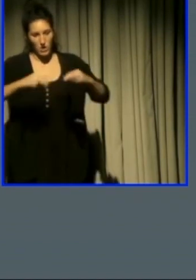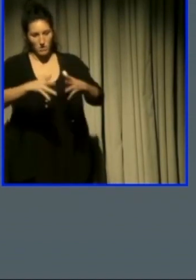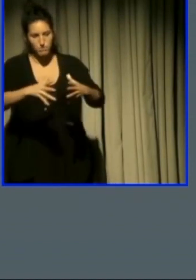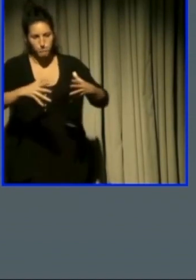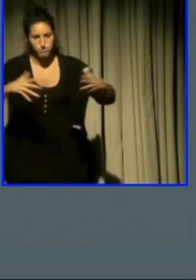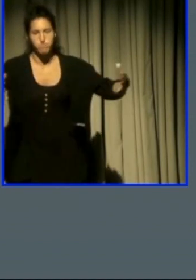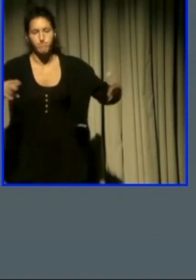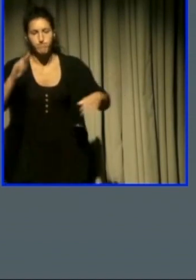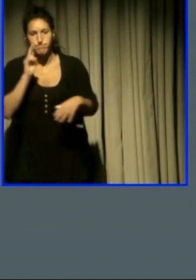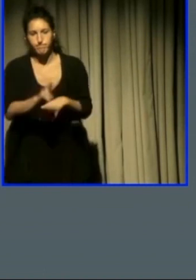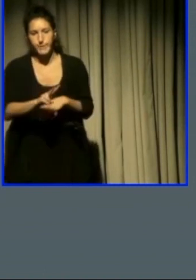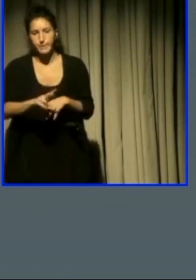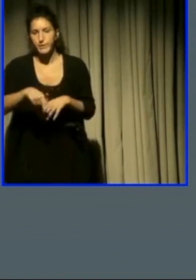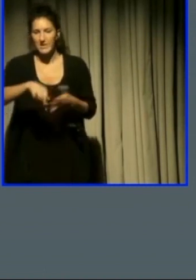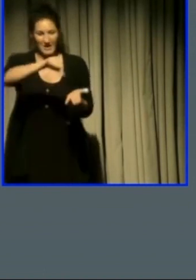urban planning.